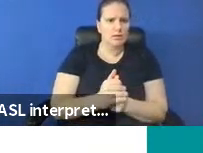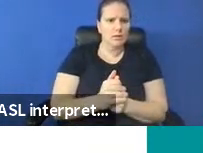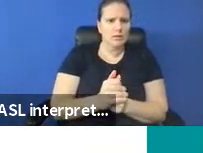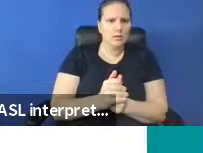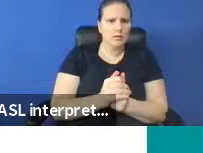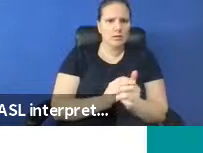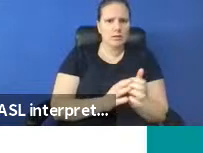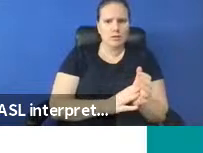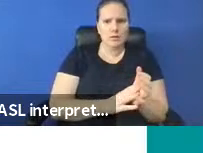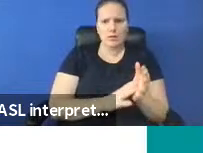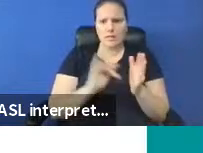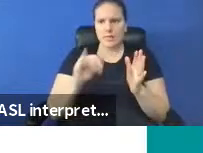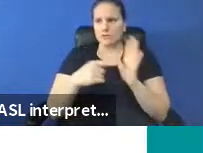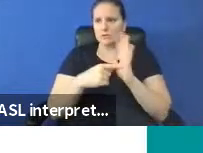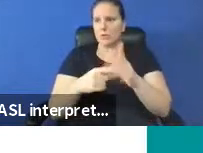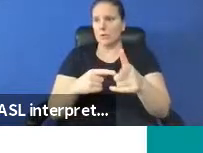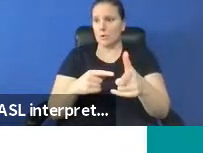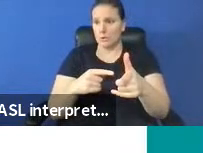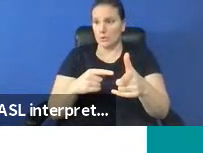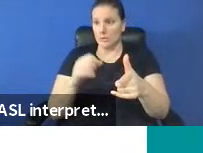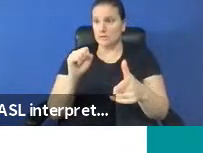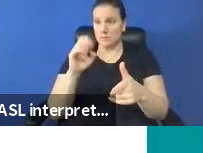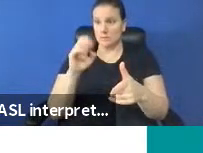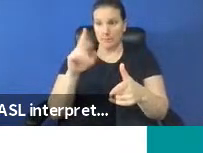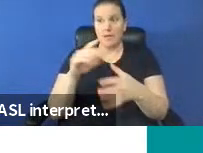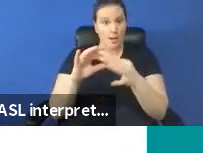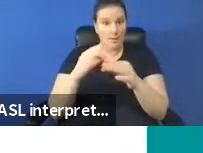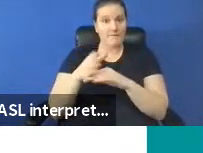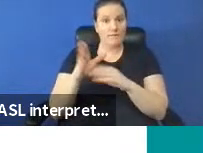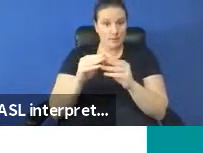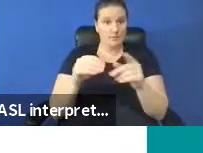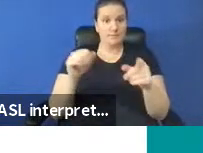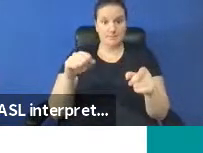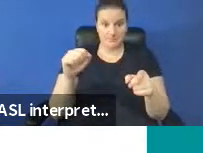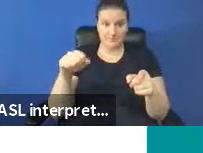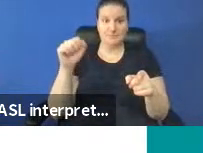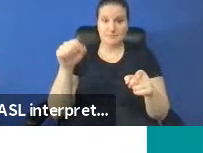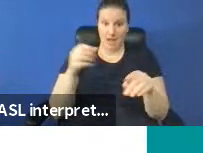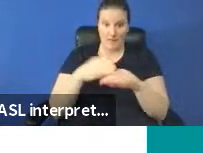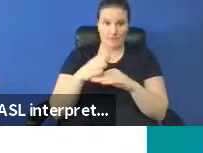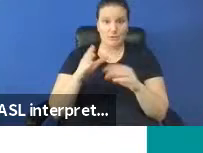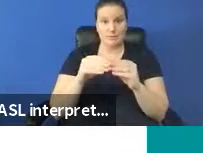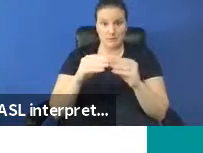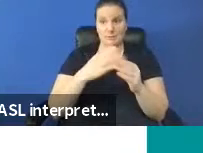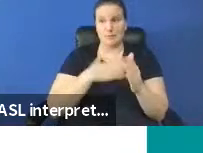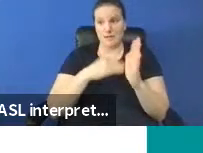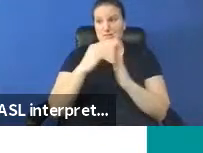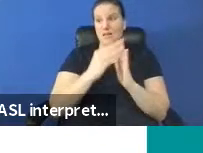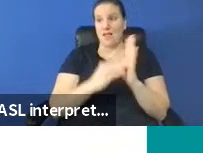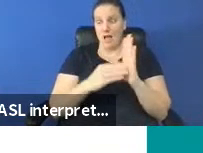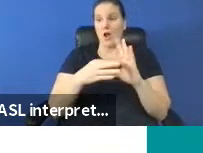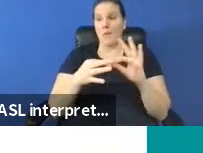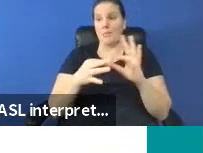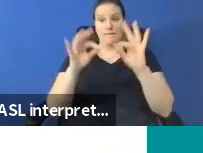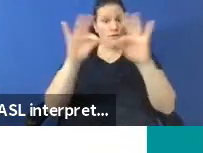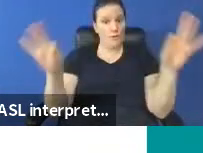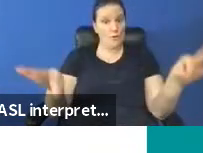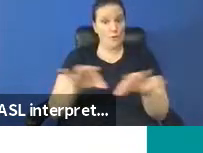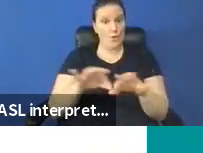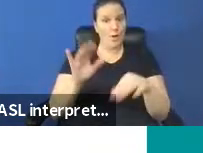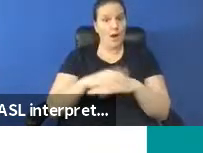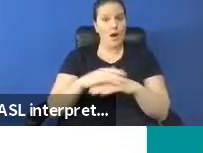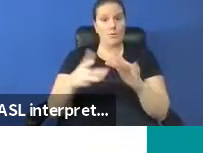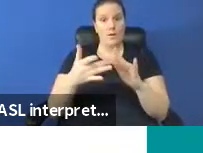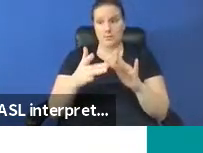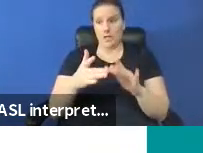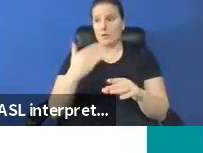Yep, is that showing to submit comment after the meeting? To submit comment after the meeting, please fill out the comment form on the program